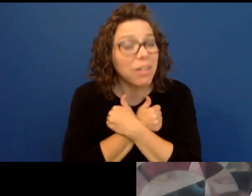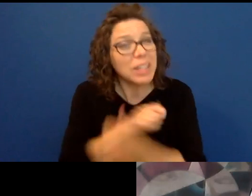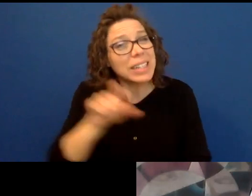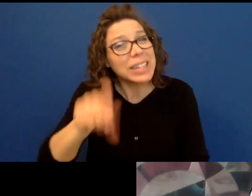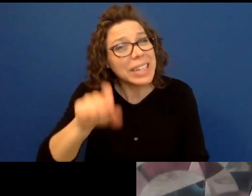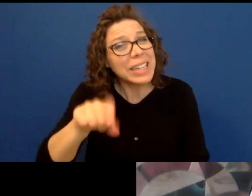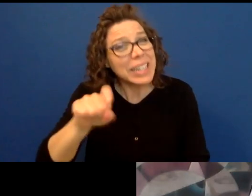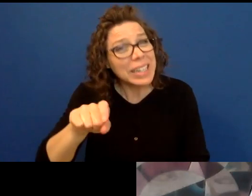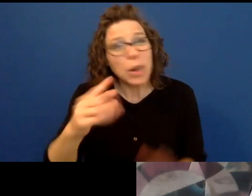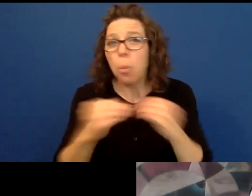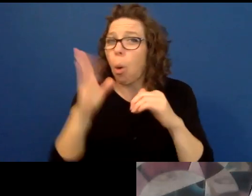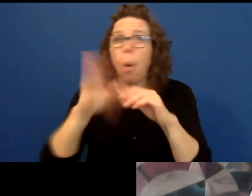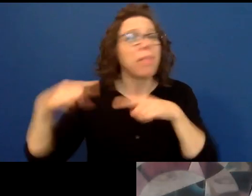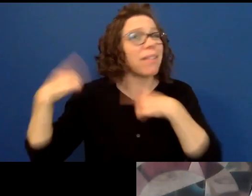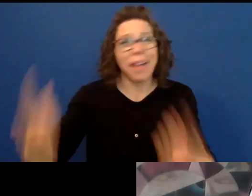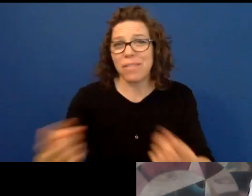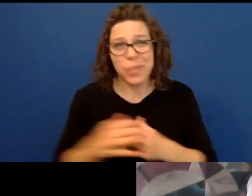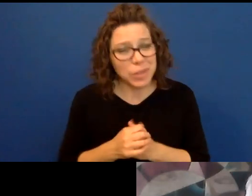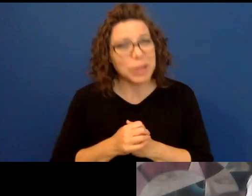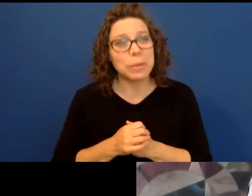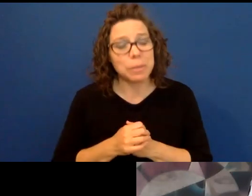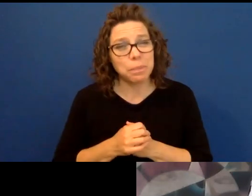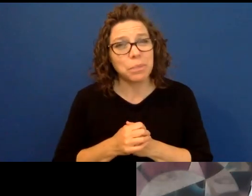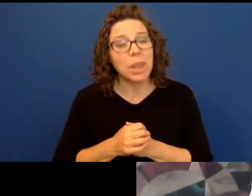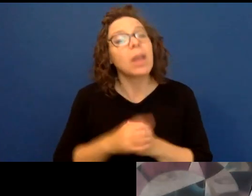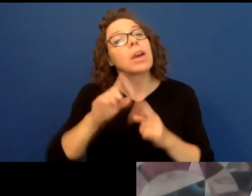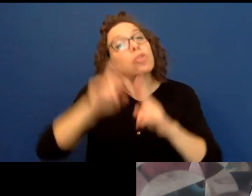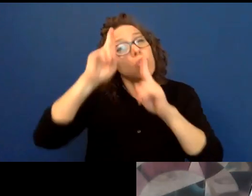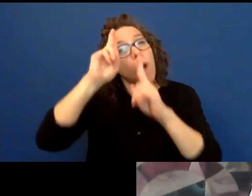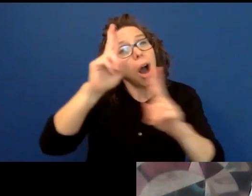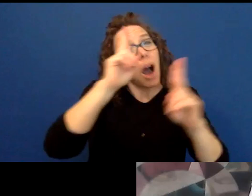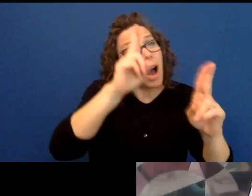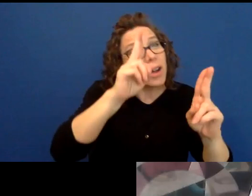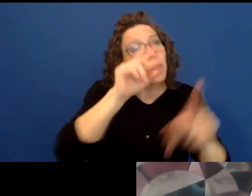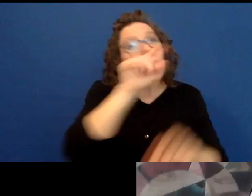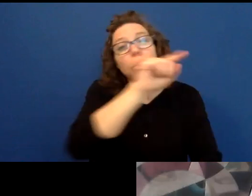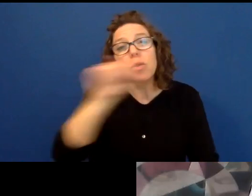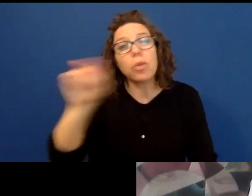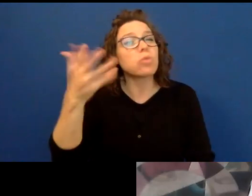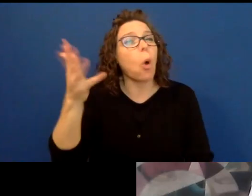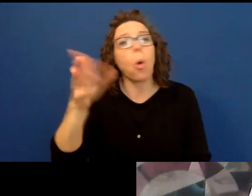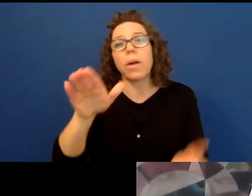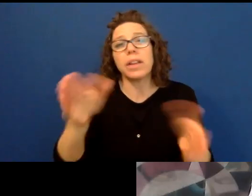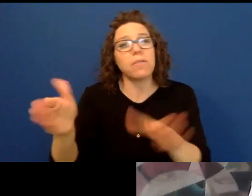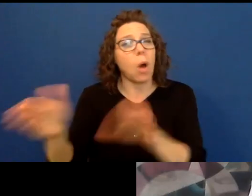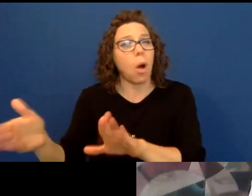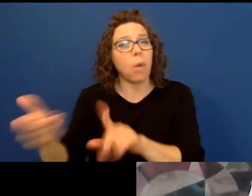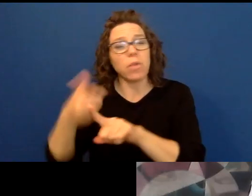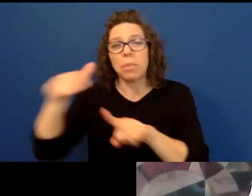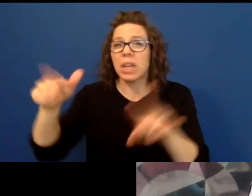now more than ever. To honor those who have already fallen to this heinous